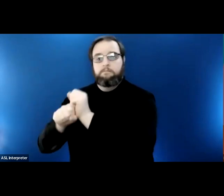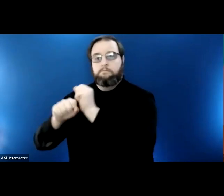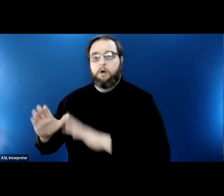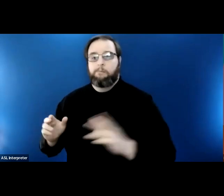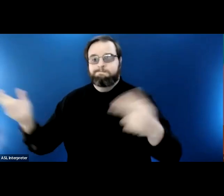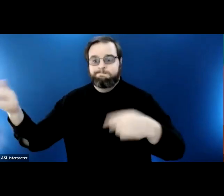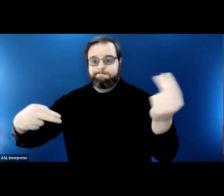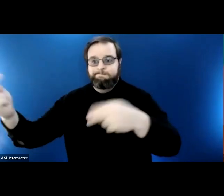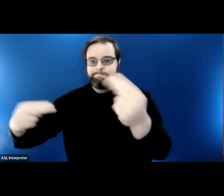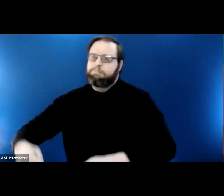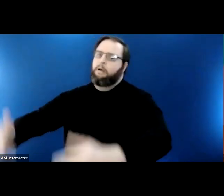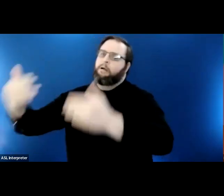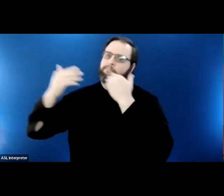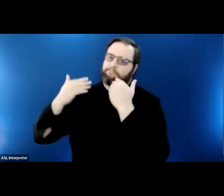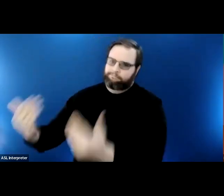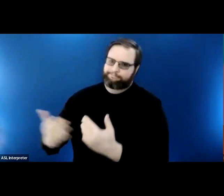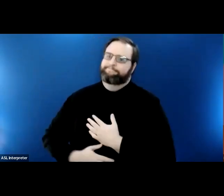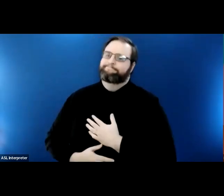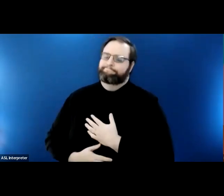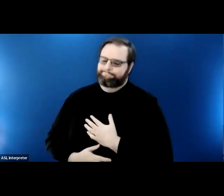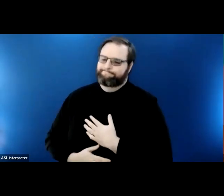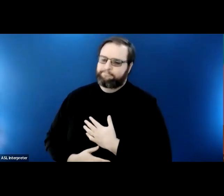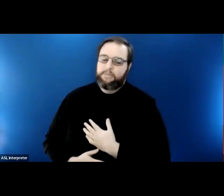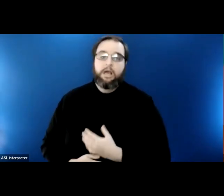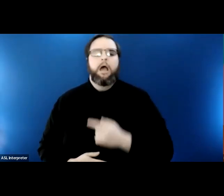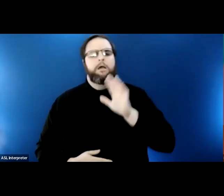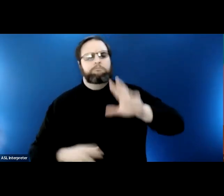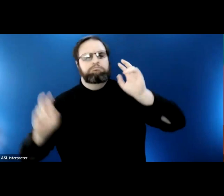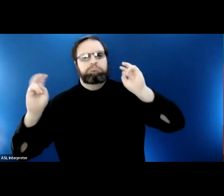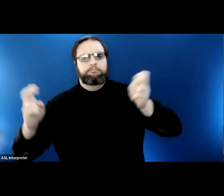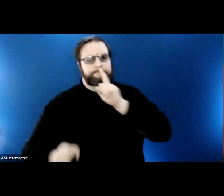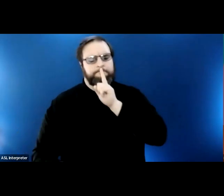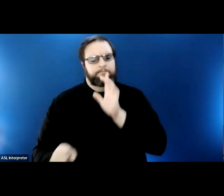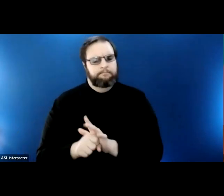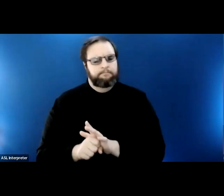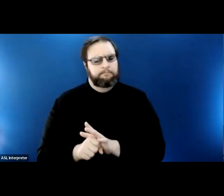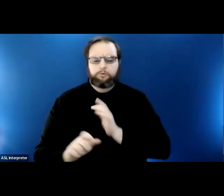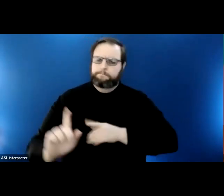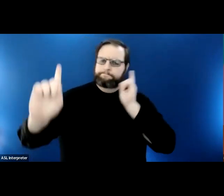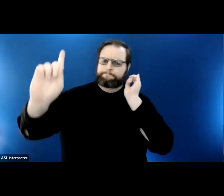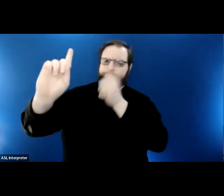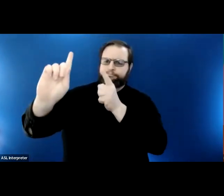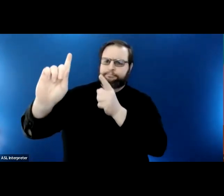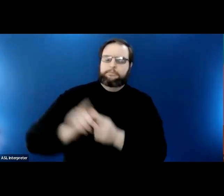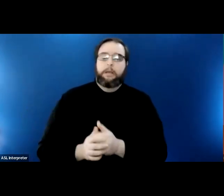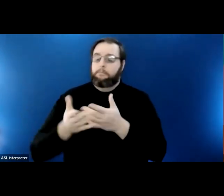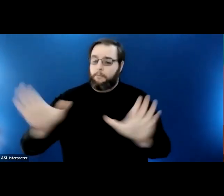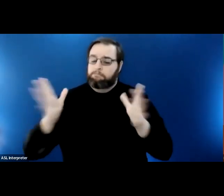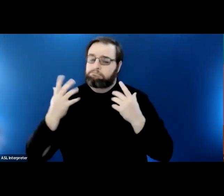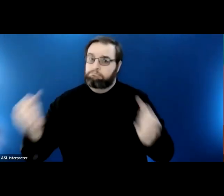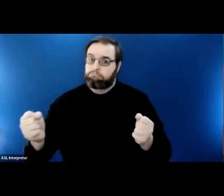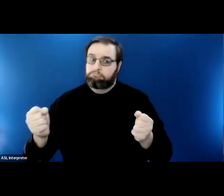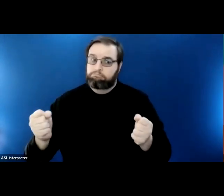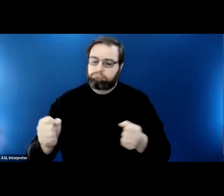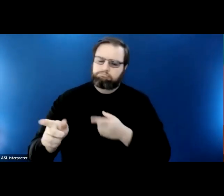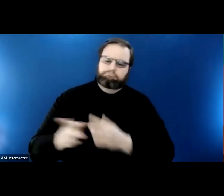today. As I think about your theme, a commitment to excellence in public health, I'm elated by